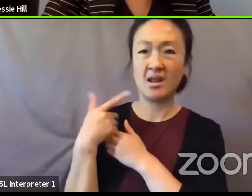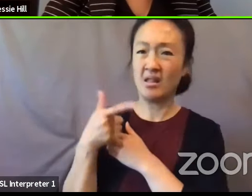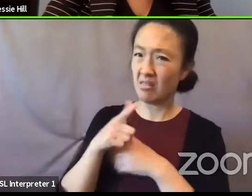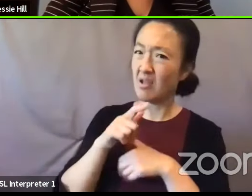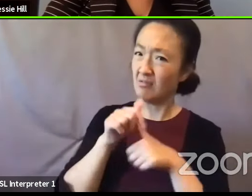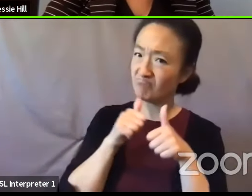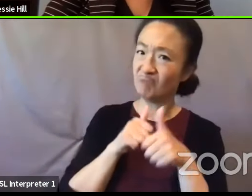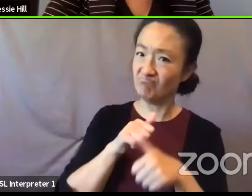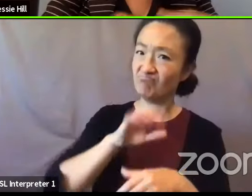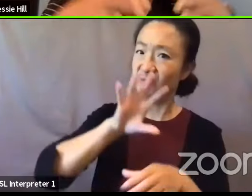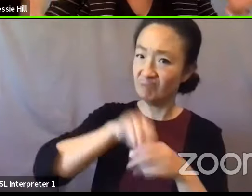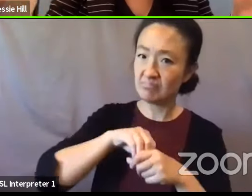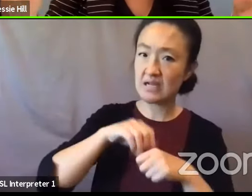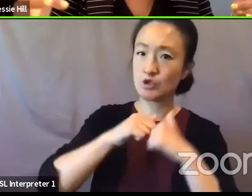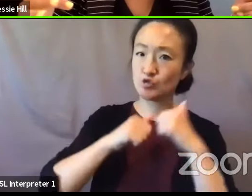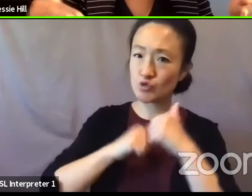structured